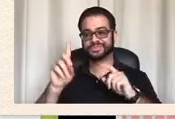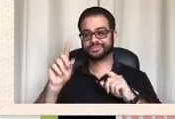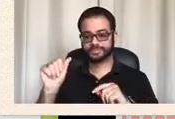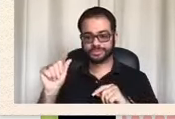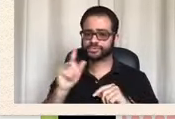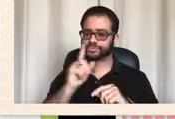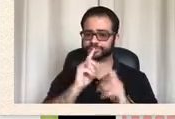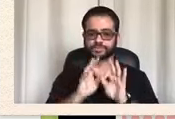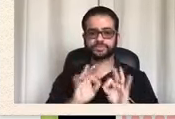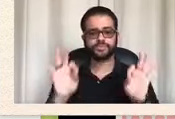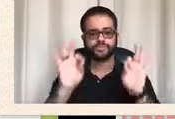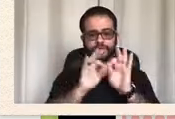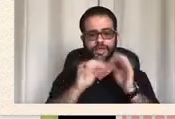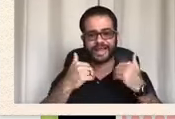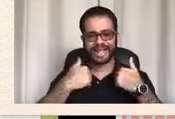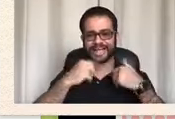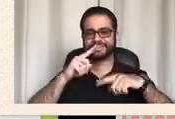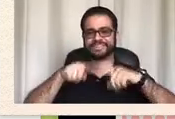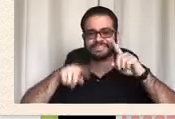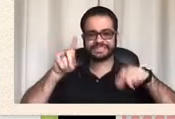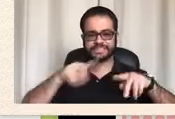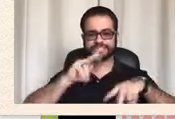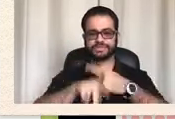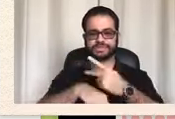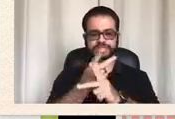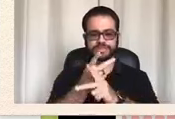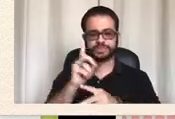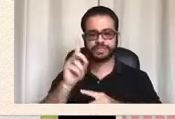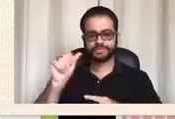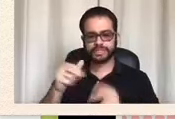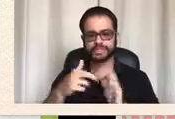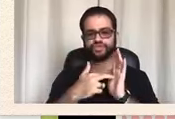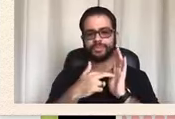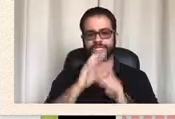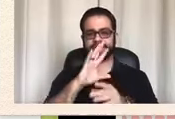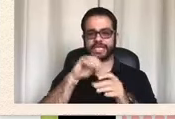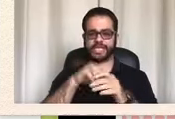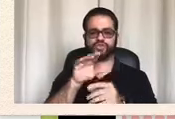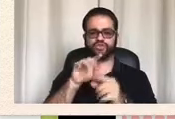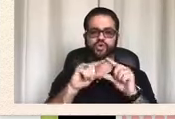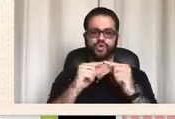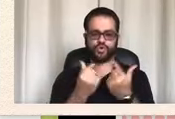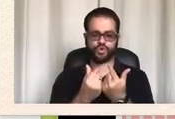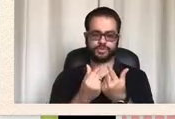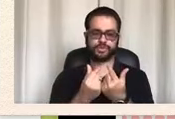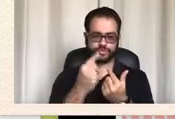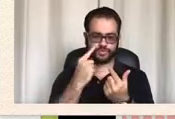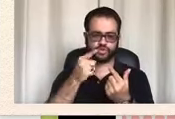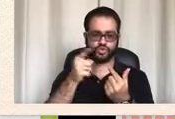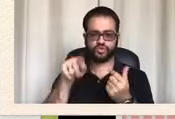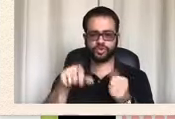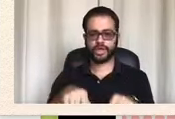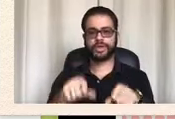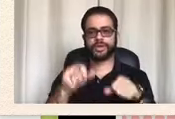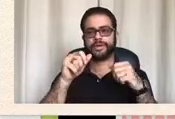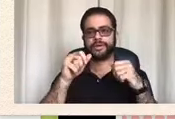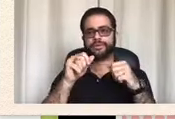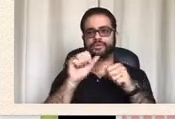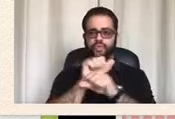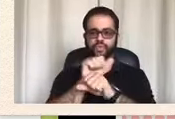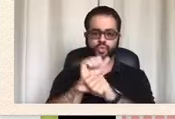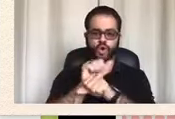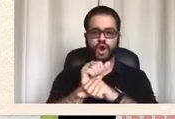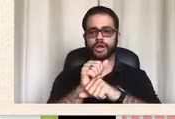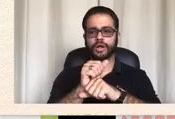have different types of disabilities represented in your group so that you can work on